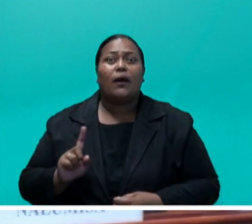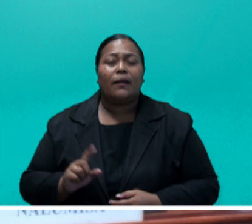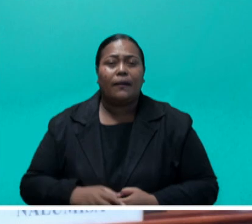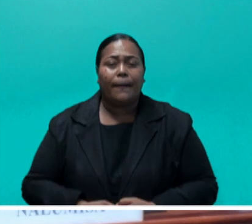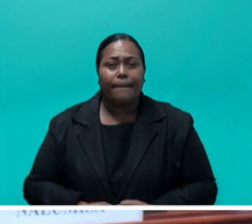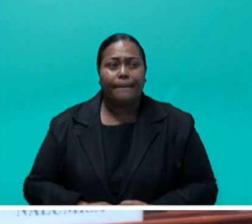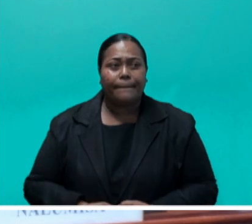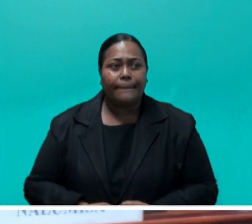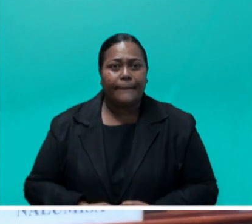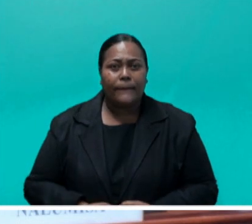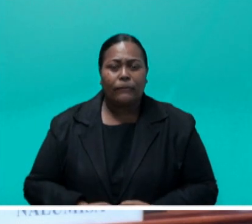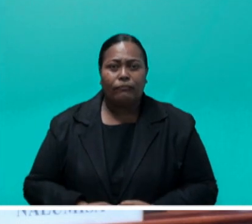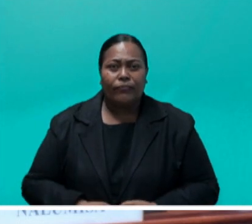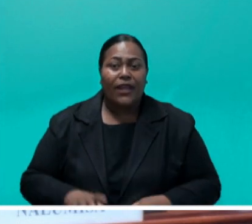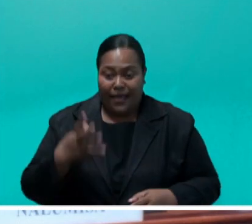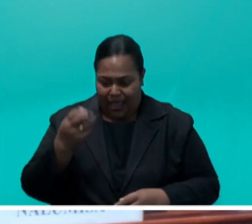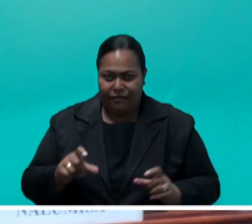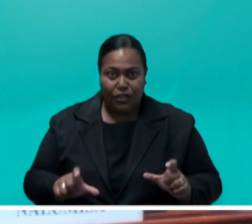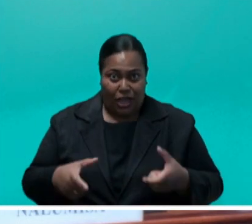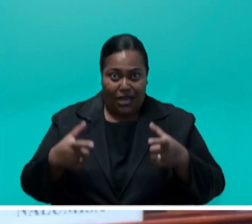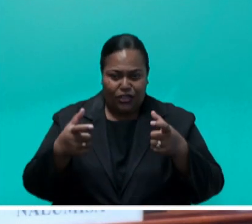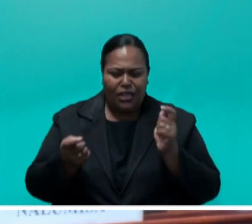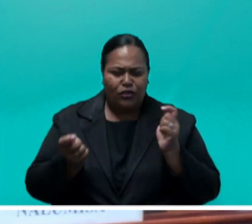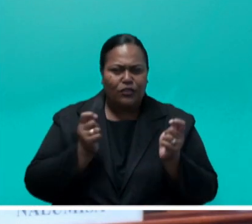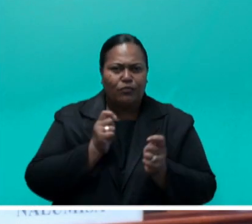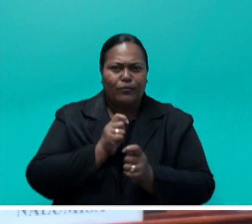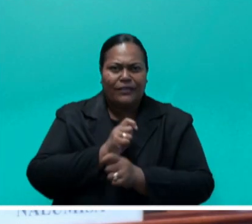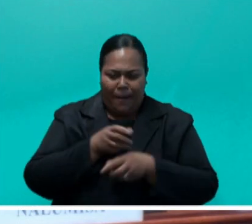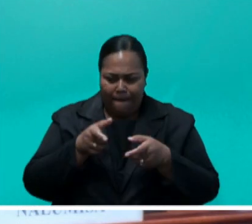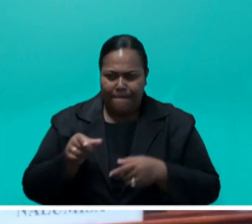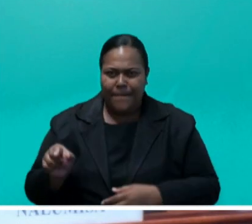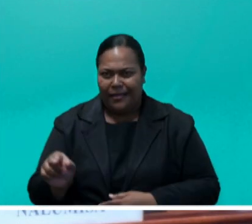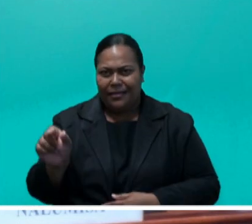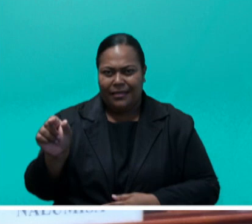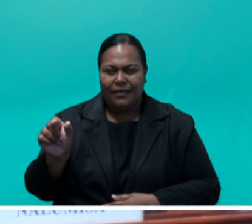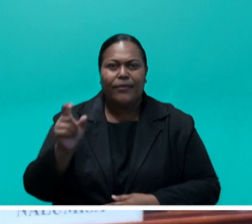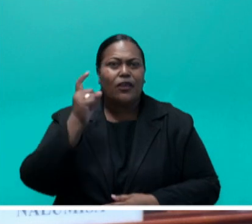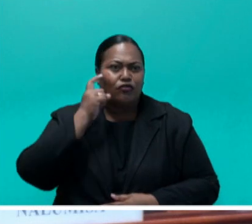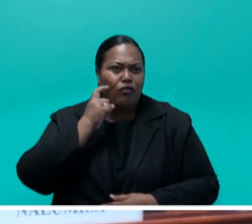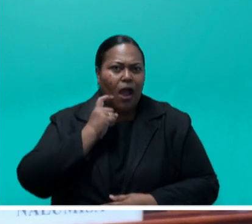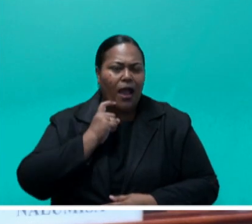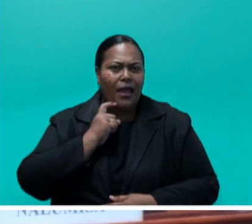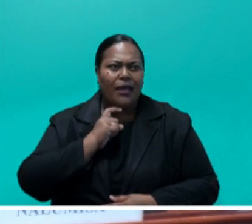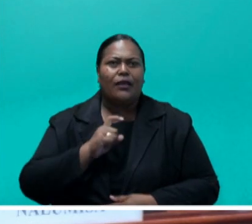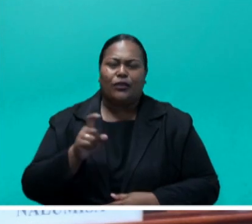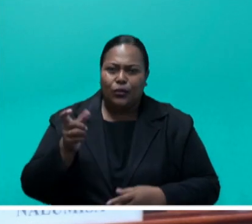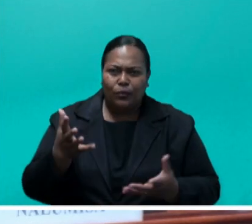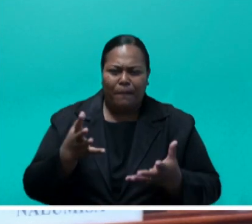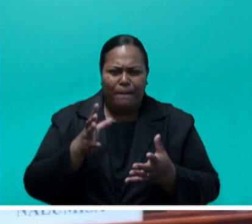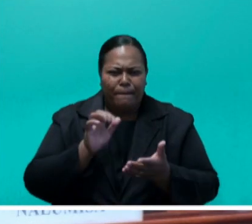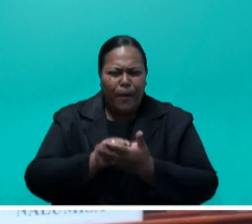traversed a challenging and transformative path, encompassing 4 key